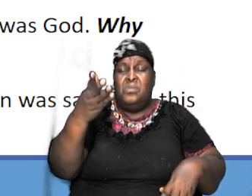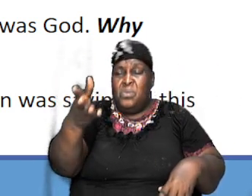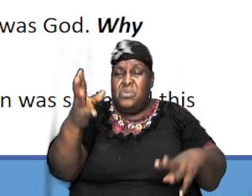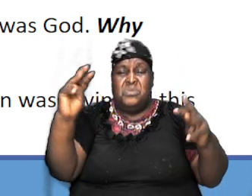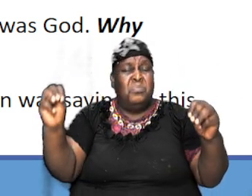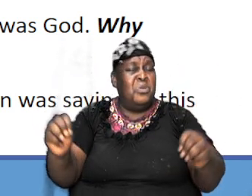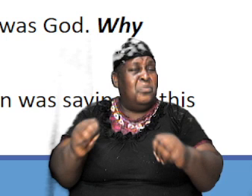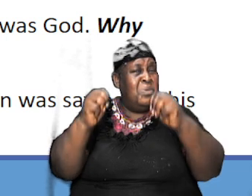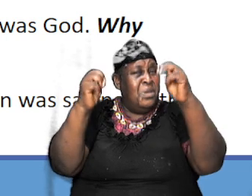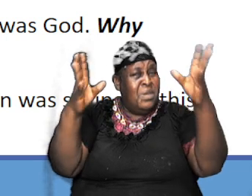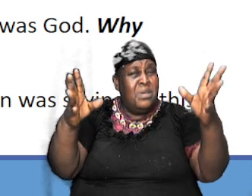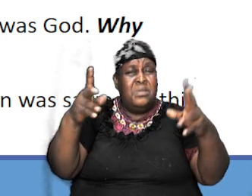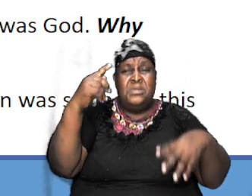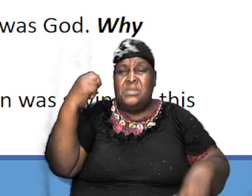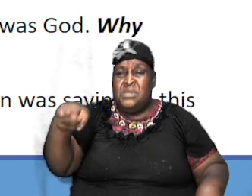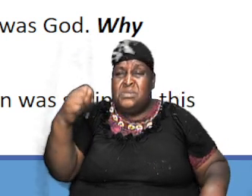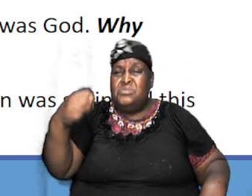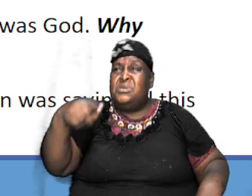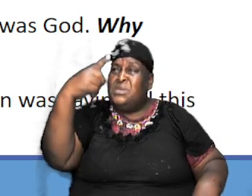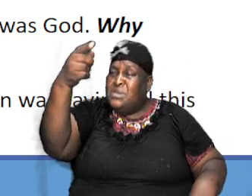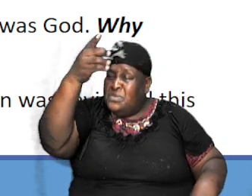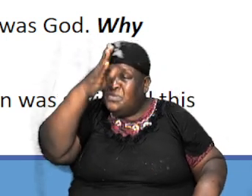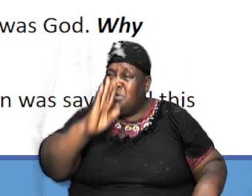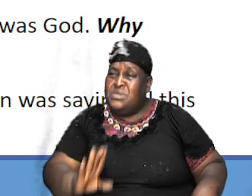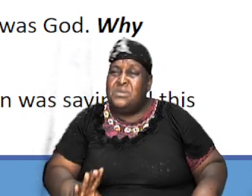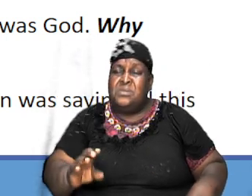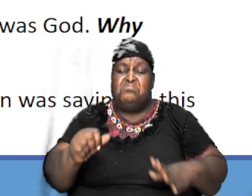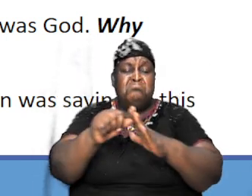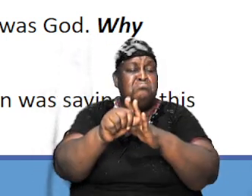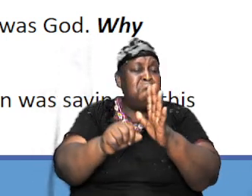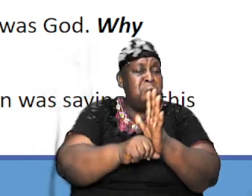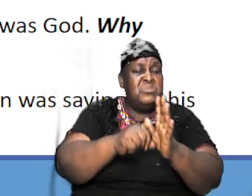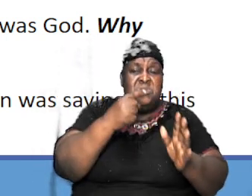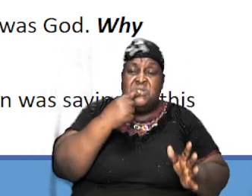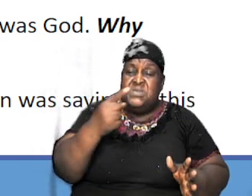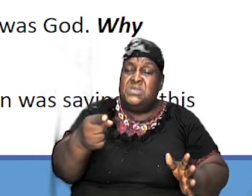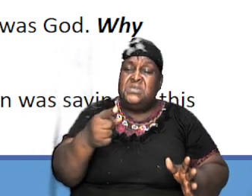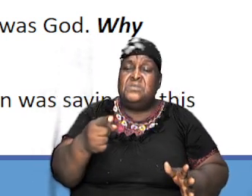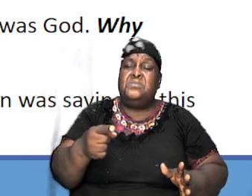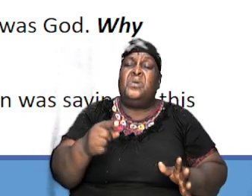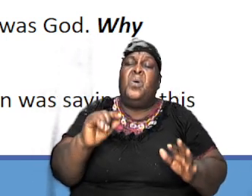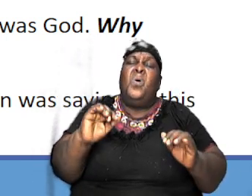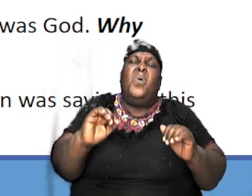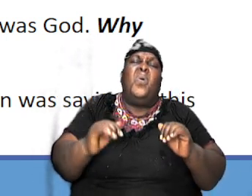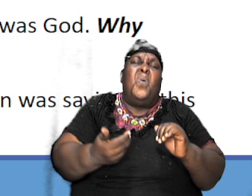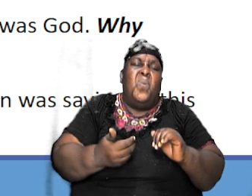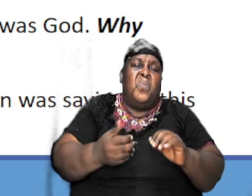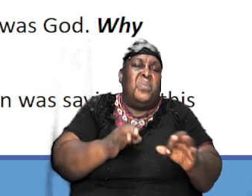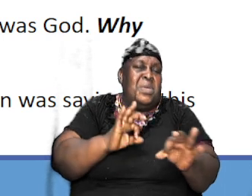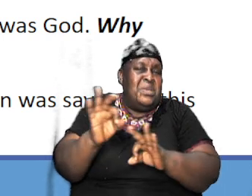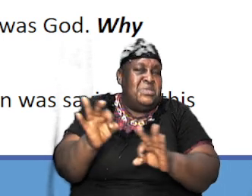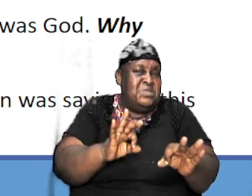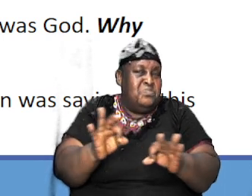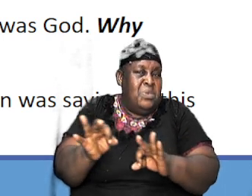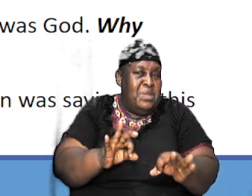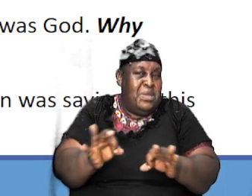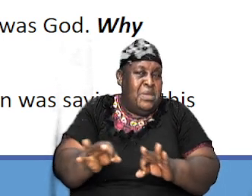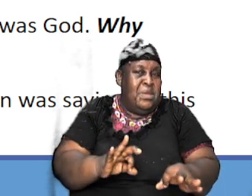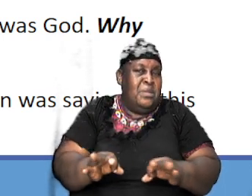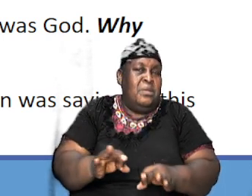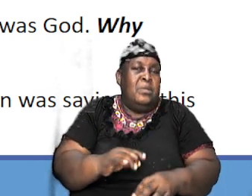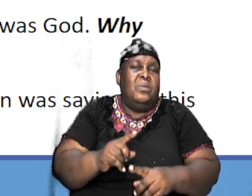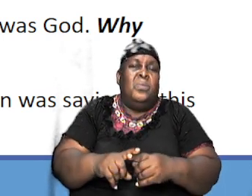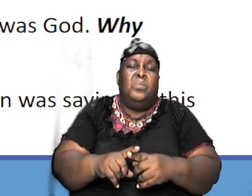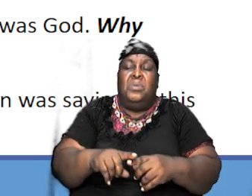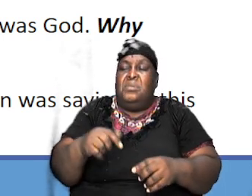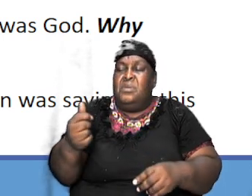that he was God, and the scriptures seem to suggest that, then how do you explain when other